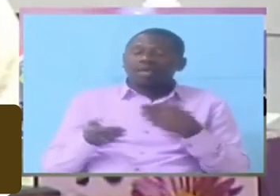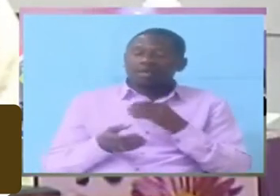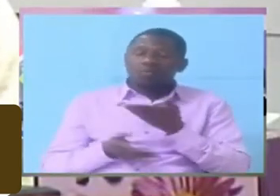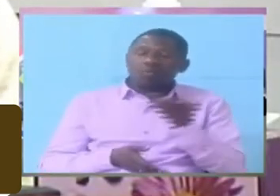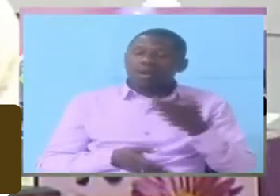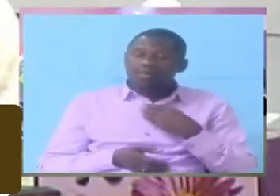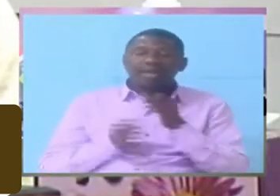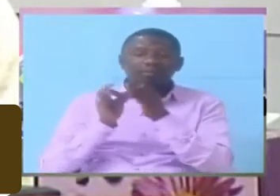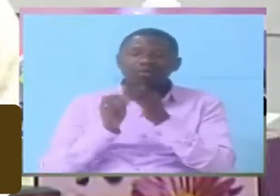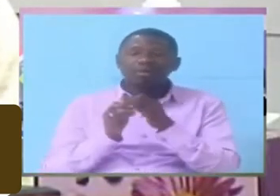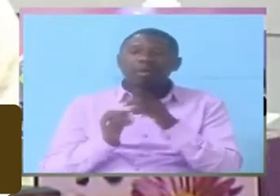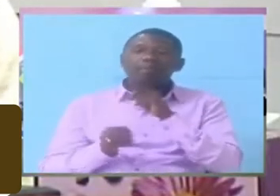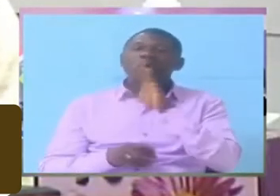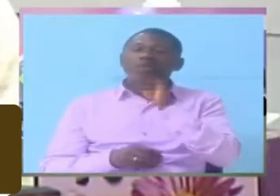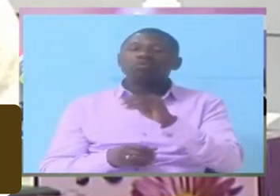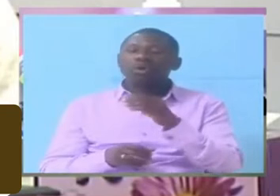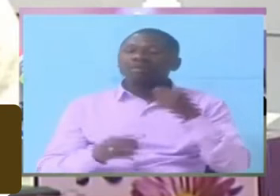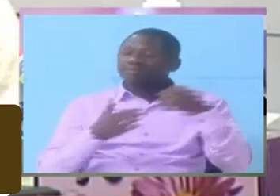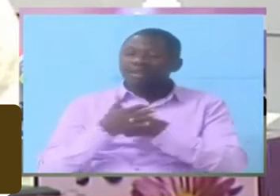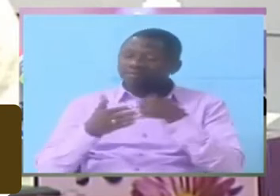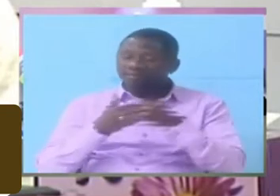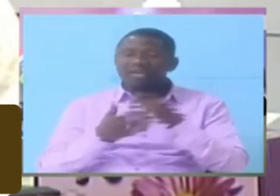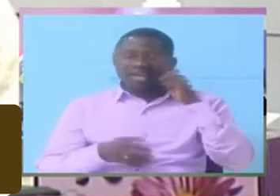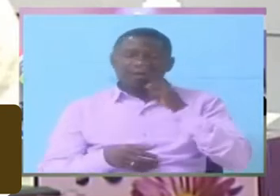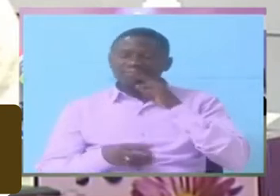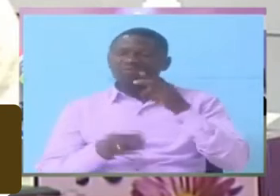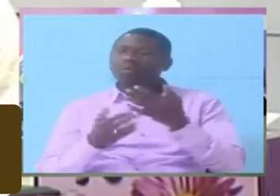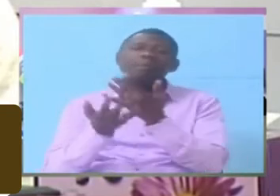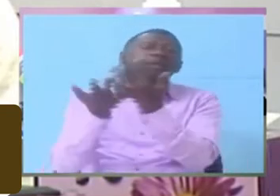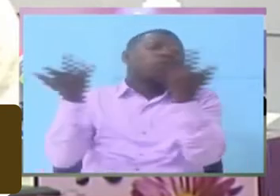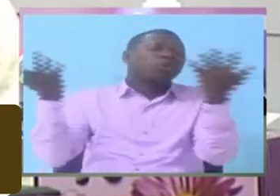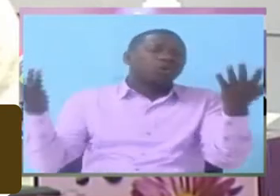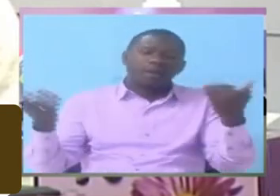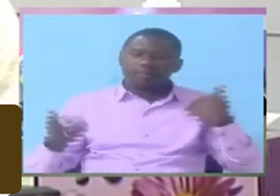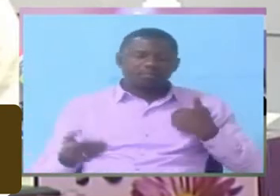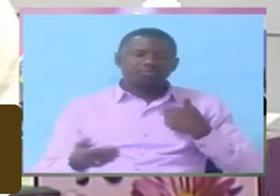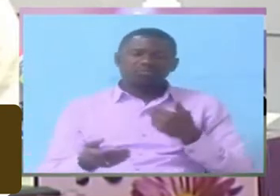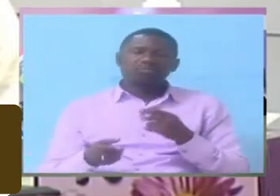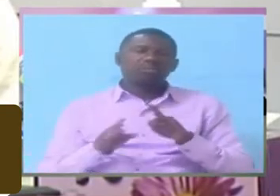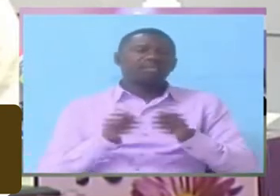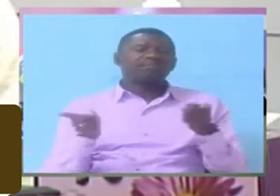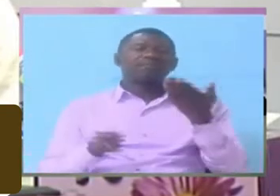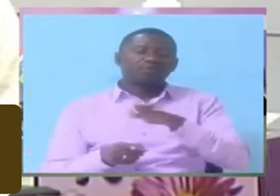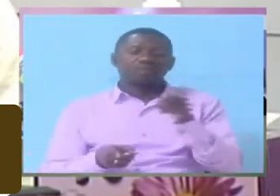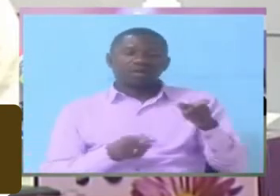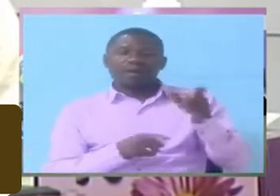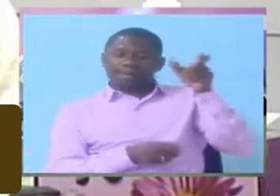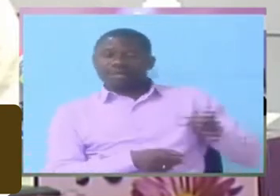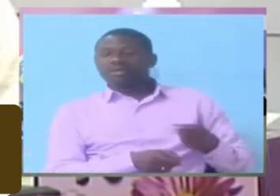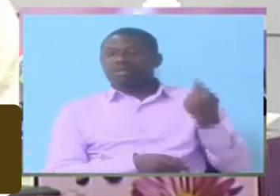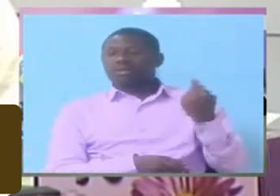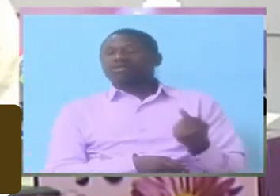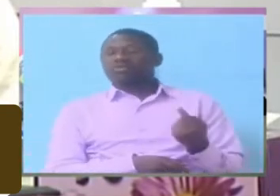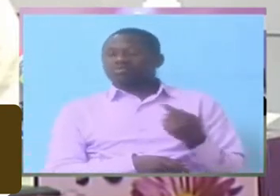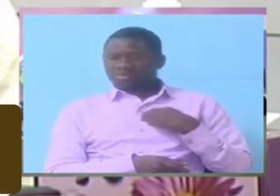Ma ngana okumo lolinyele kanko. Nga katale adun hana manke o mari fango dam man fanandi. Nga katamo jama le men